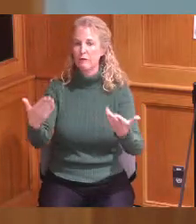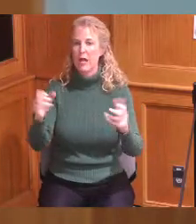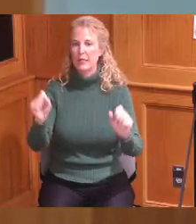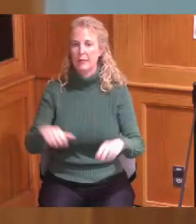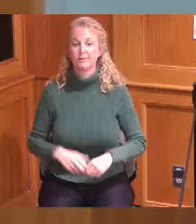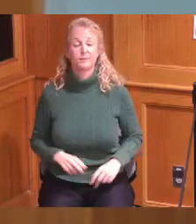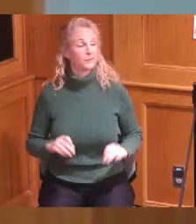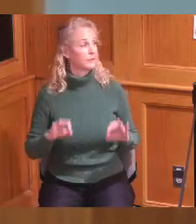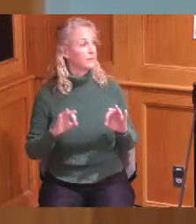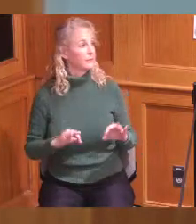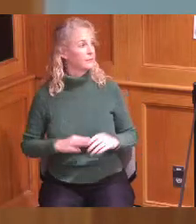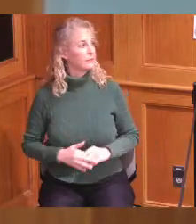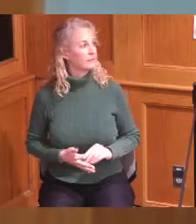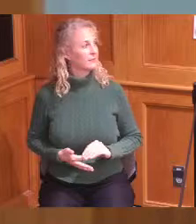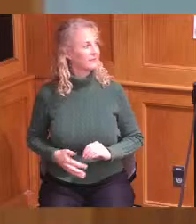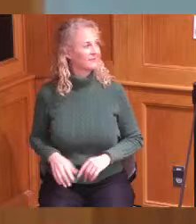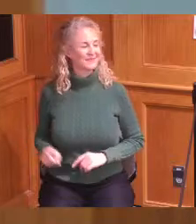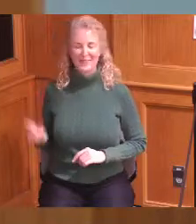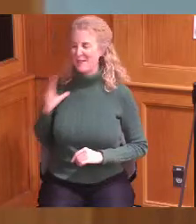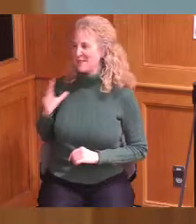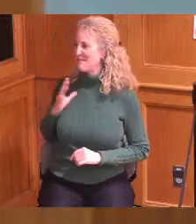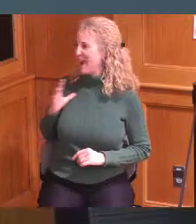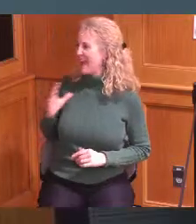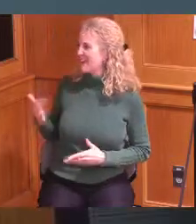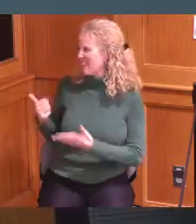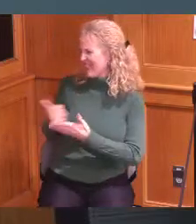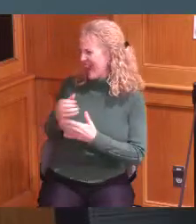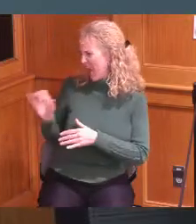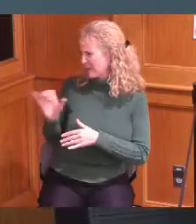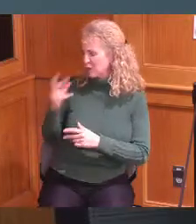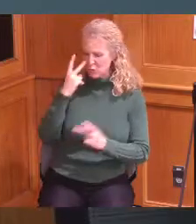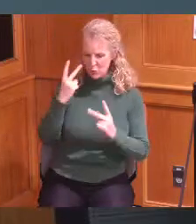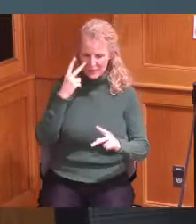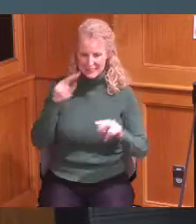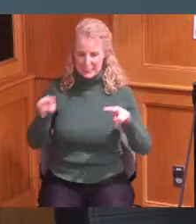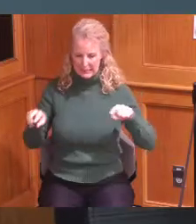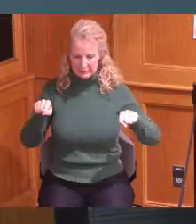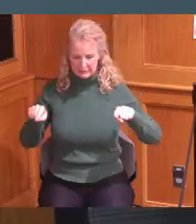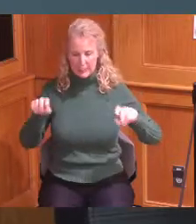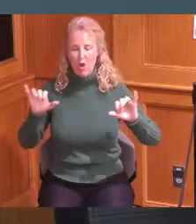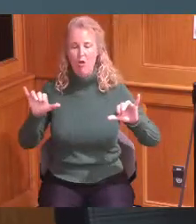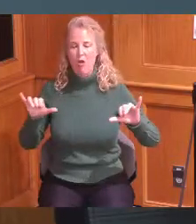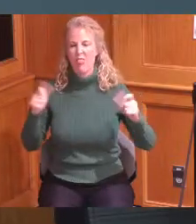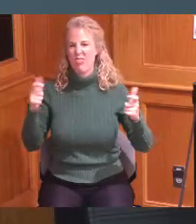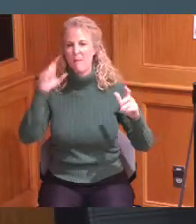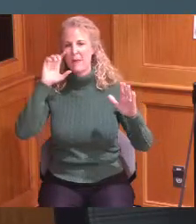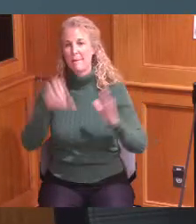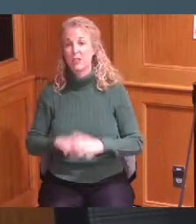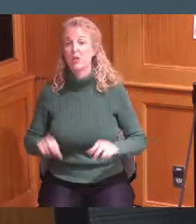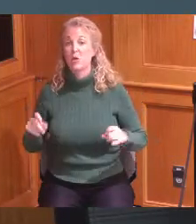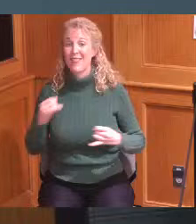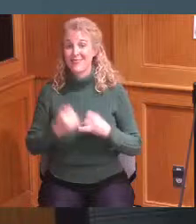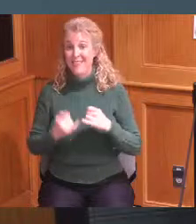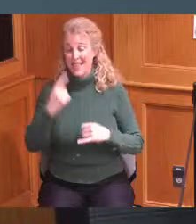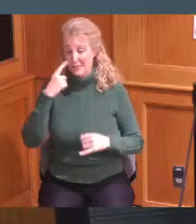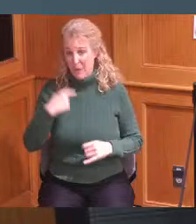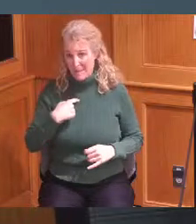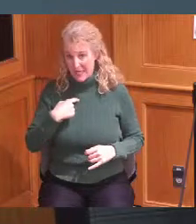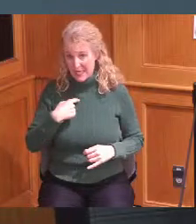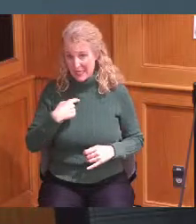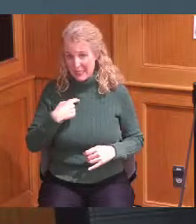of that. Sorry about that. No, you're fine. That helps see the whole picture. And lastly,